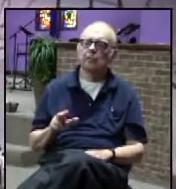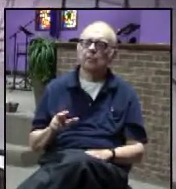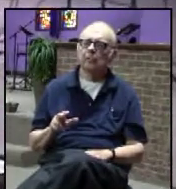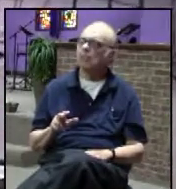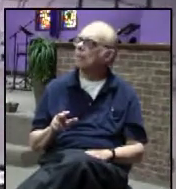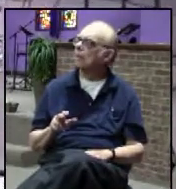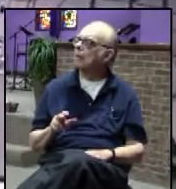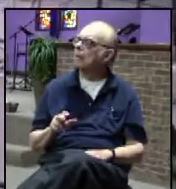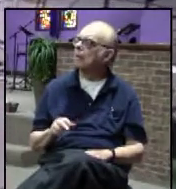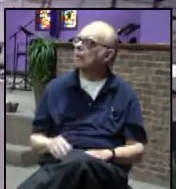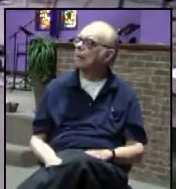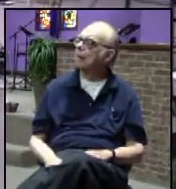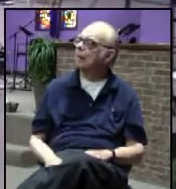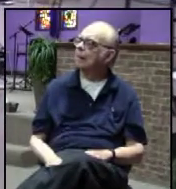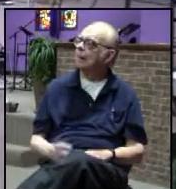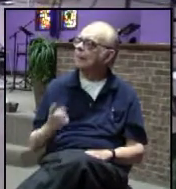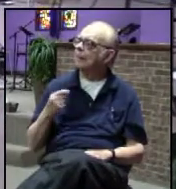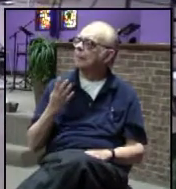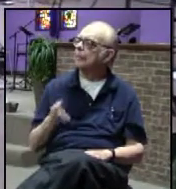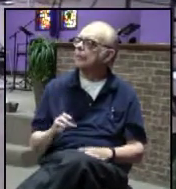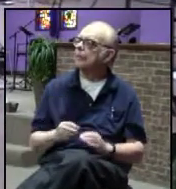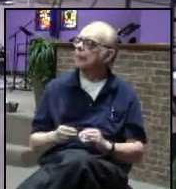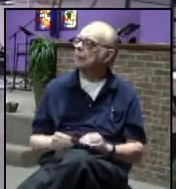What's the rest of it?